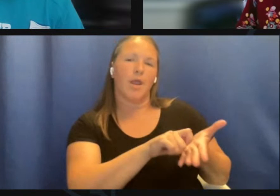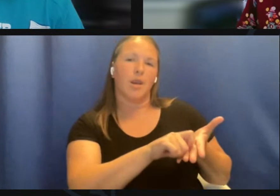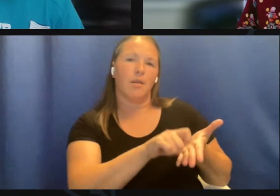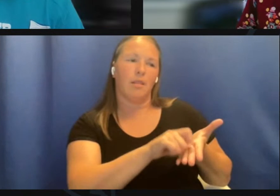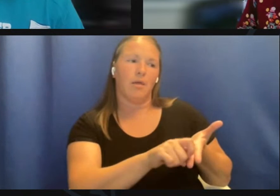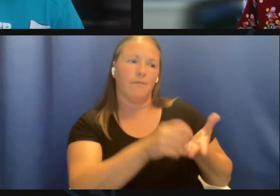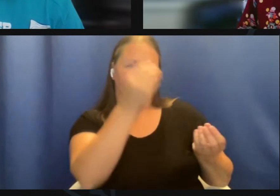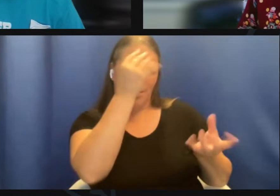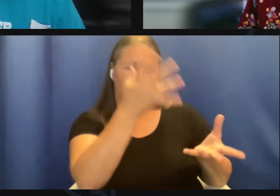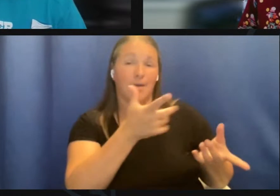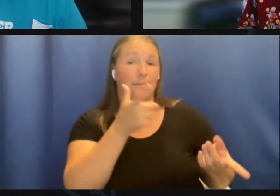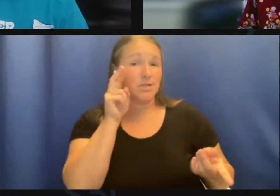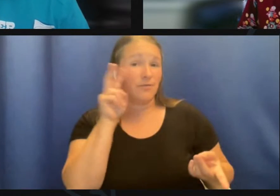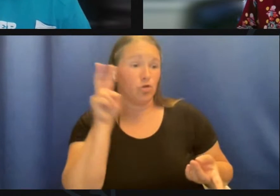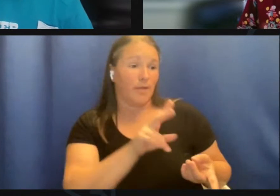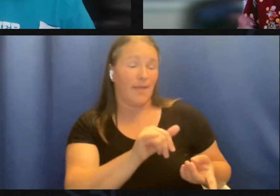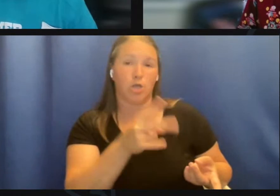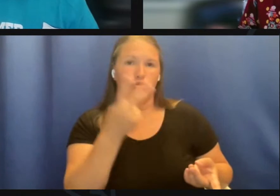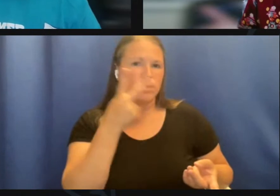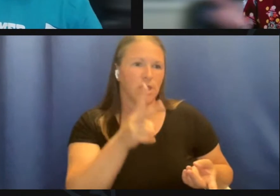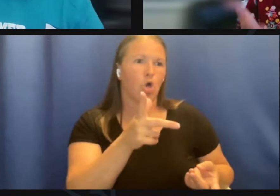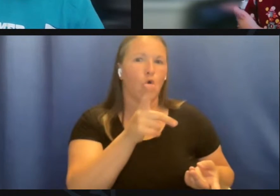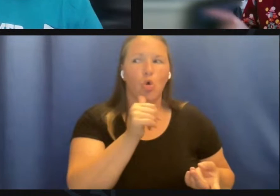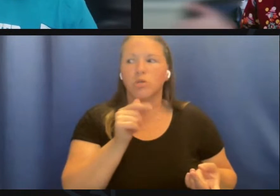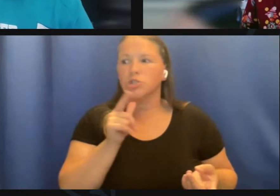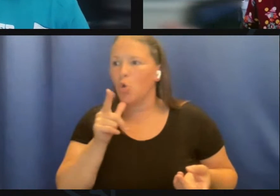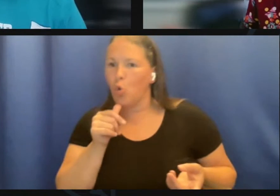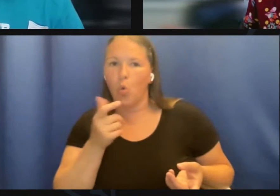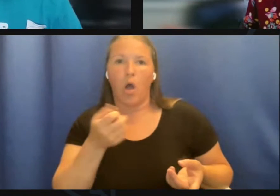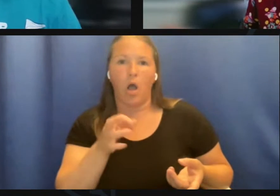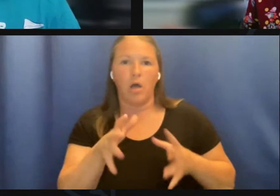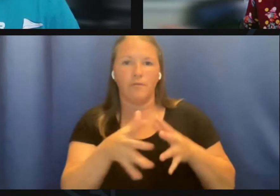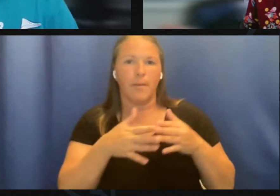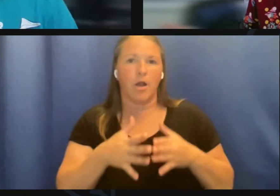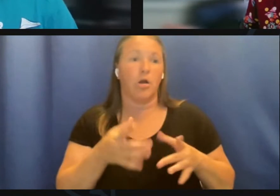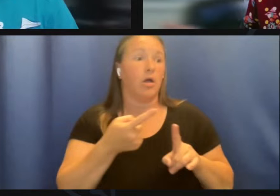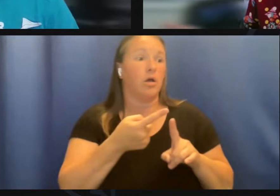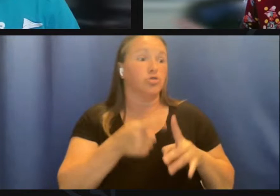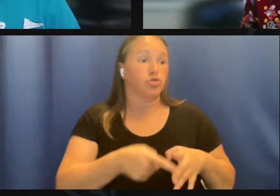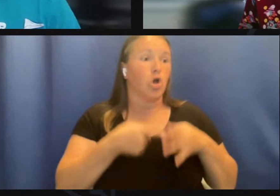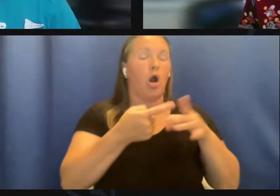is a who's who of America, really through from her adult life to her death.